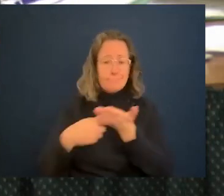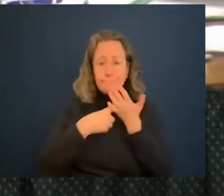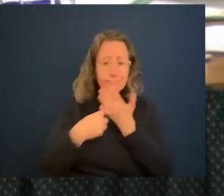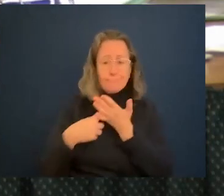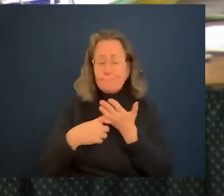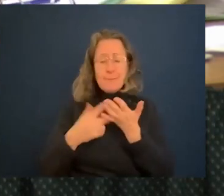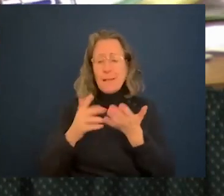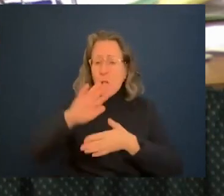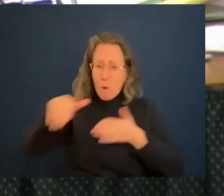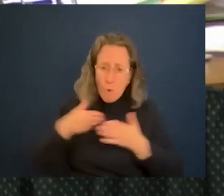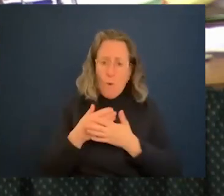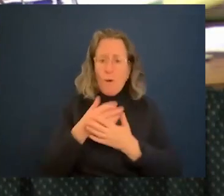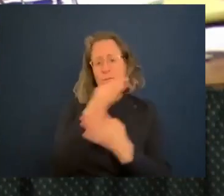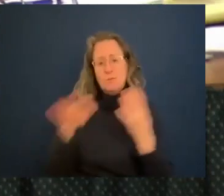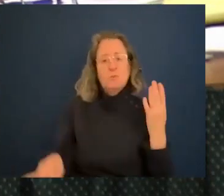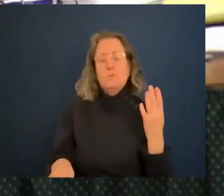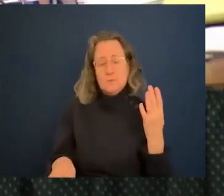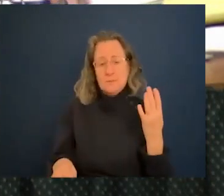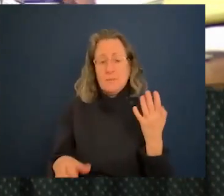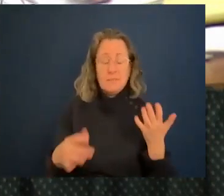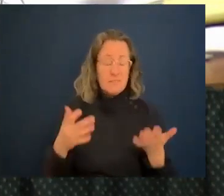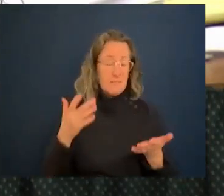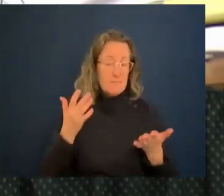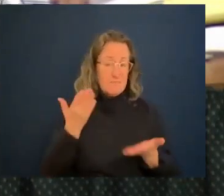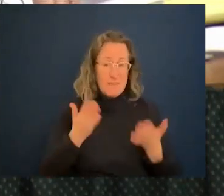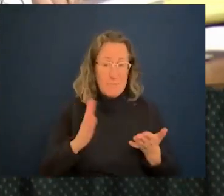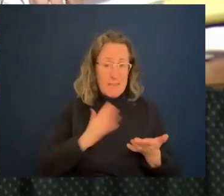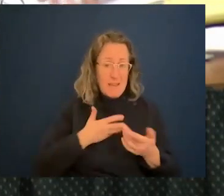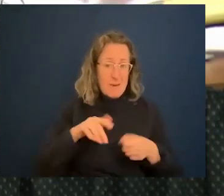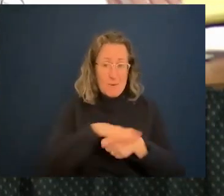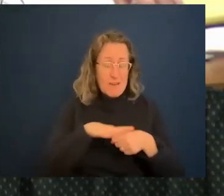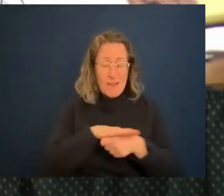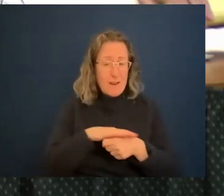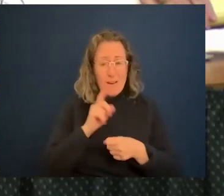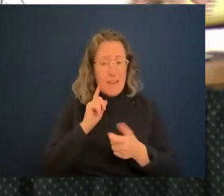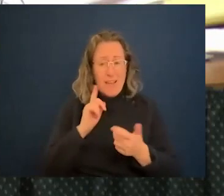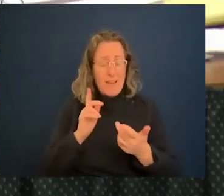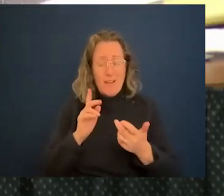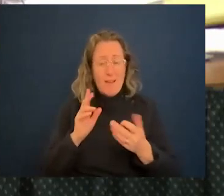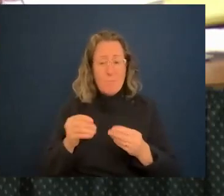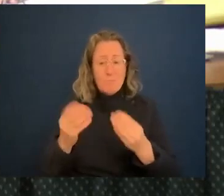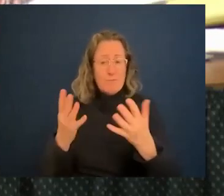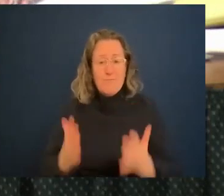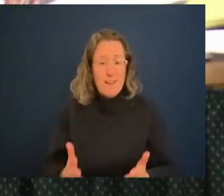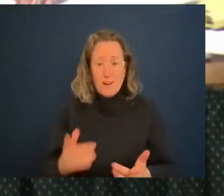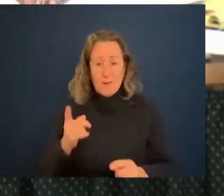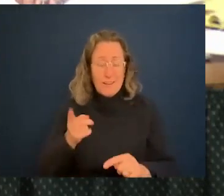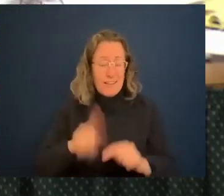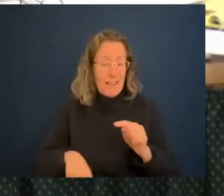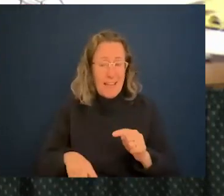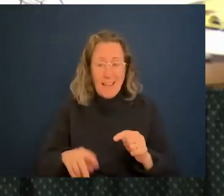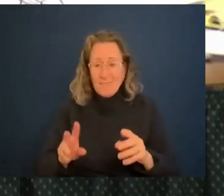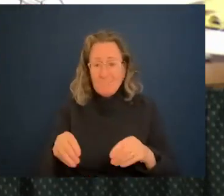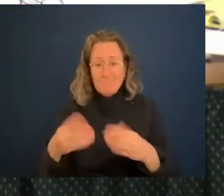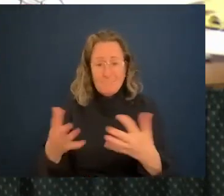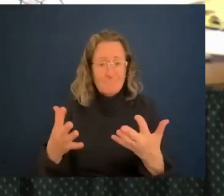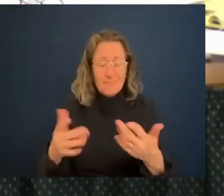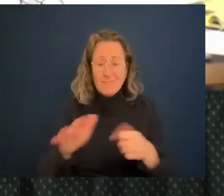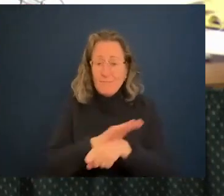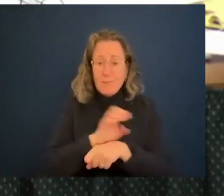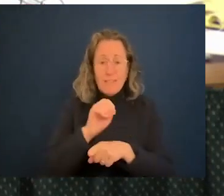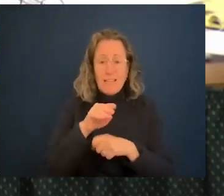major providers in this area might not be capable of a dedicated contract to EMS so it feels like almost taking that away